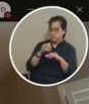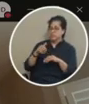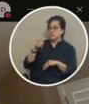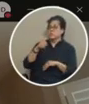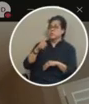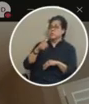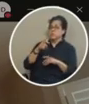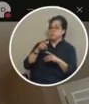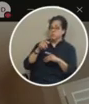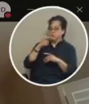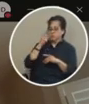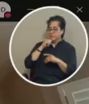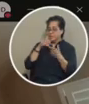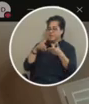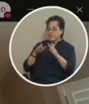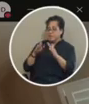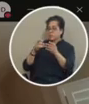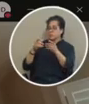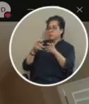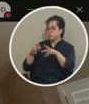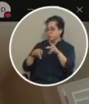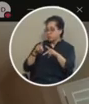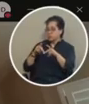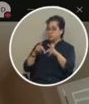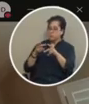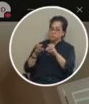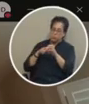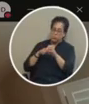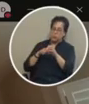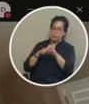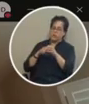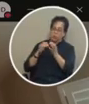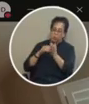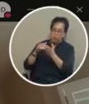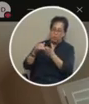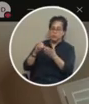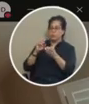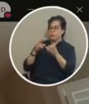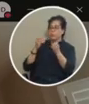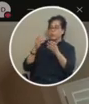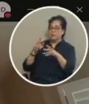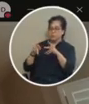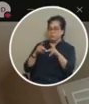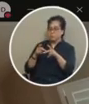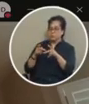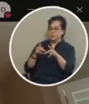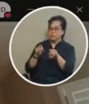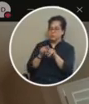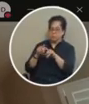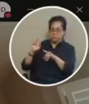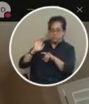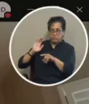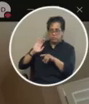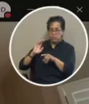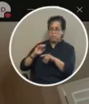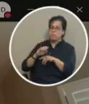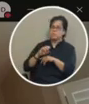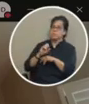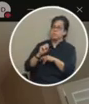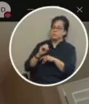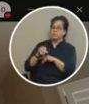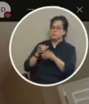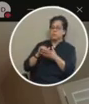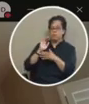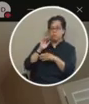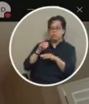are not allowing us to have people ride as often or as many as people that were doing it before, it obviously is going to